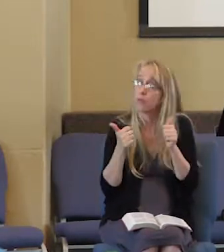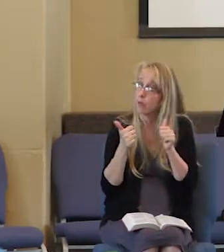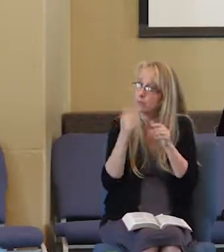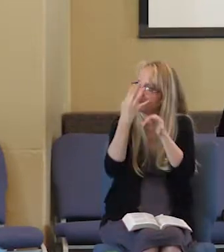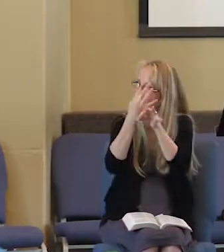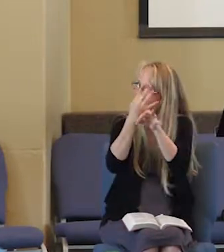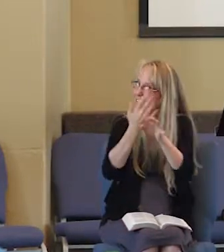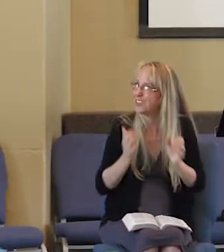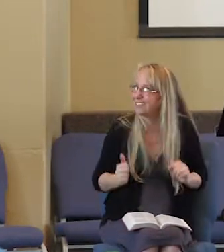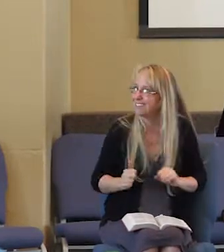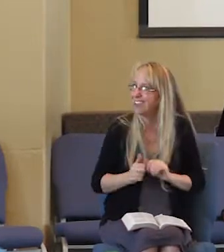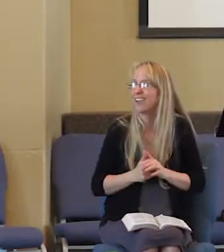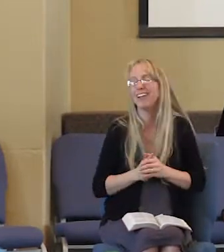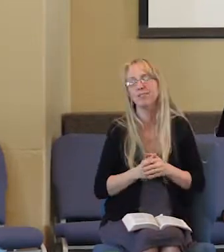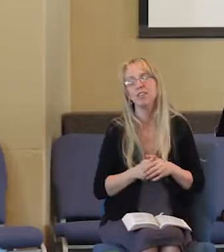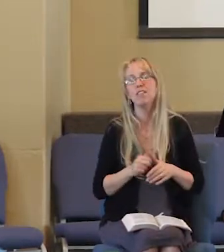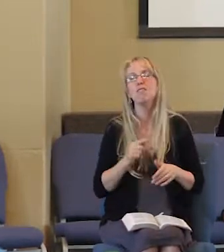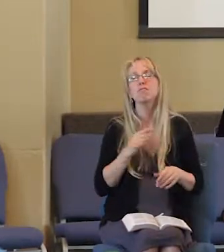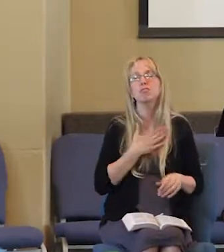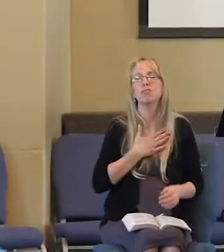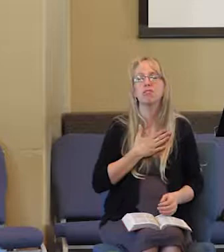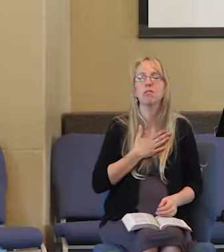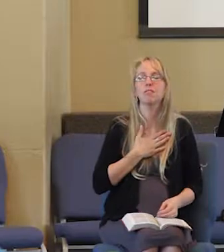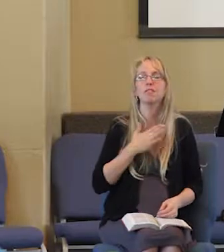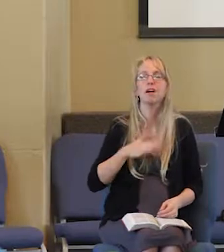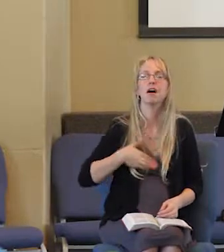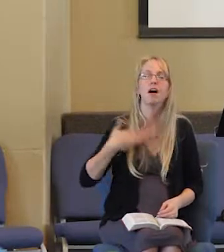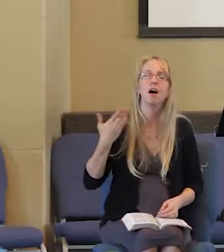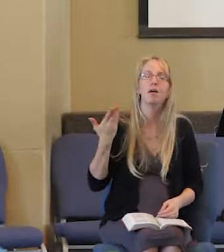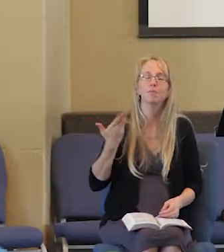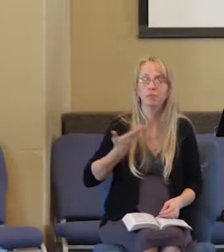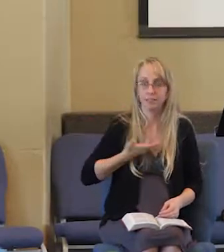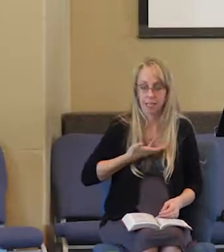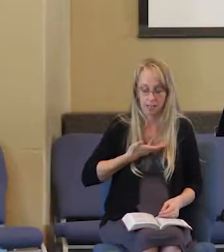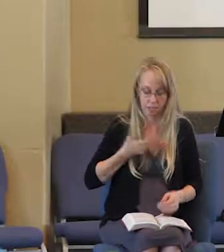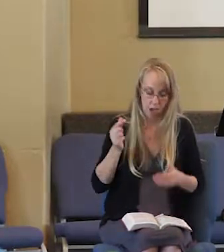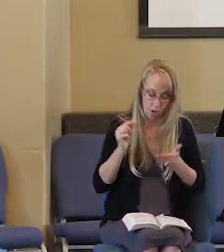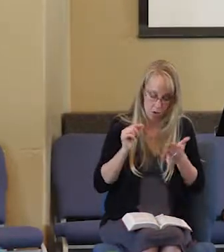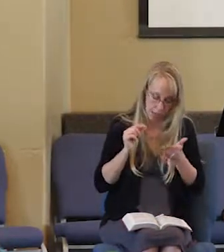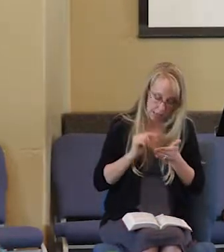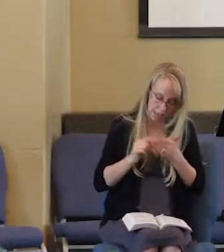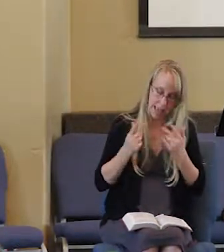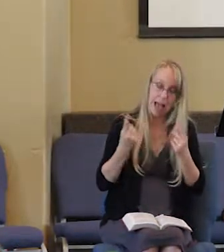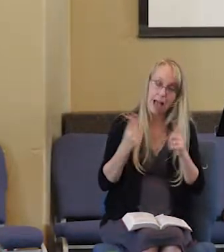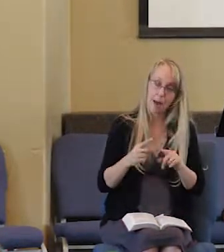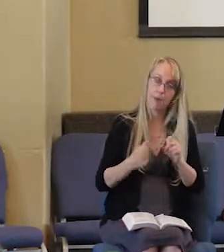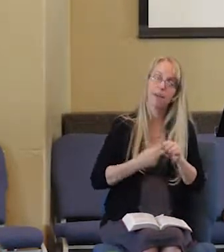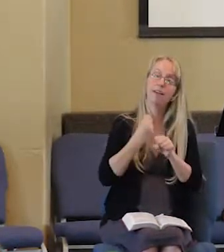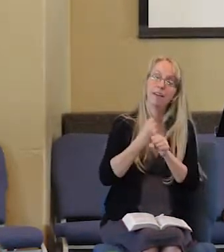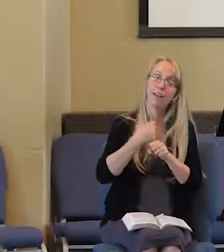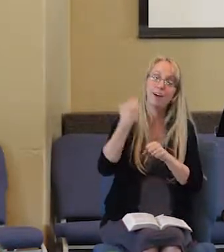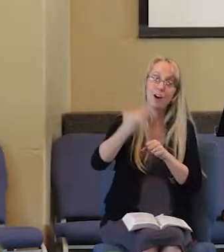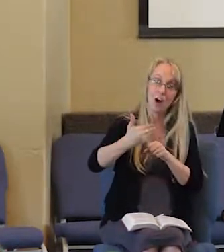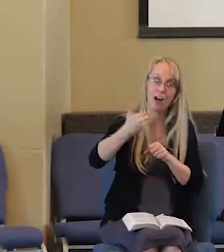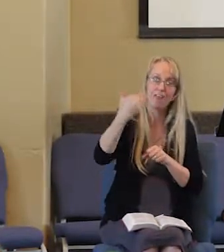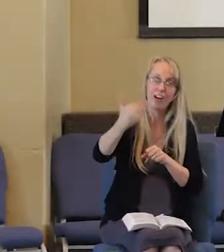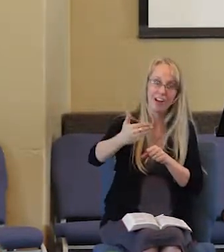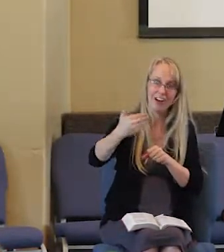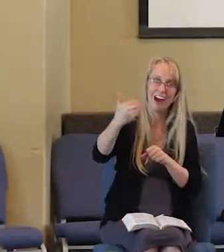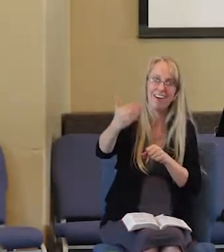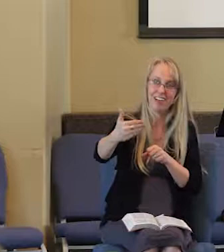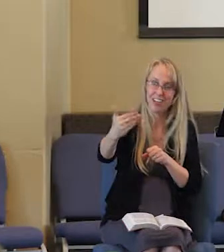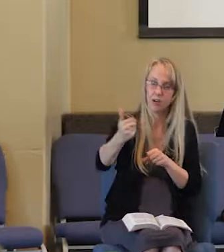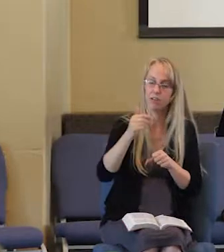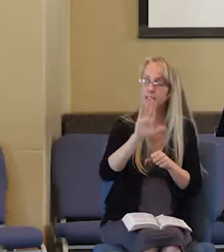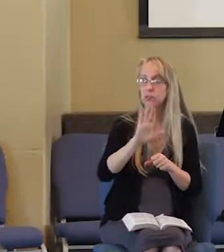than be faithful. So she was beside herself. Verse 7 says, it happened year after year, so it was a way of life